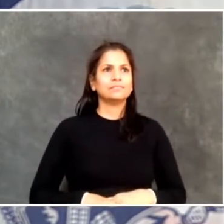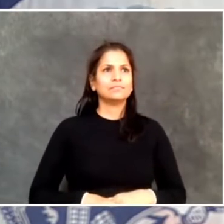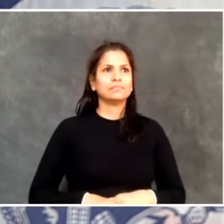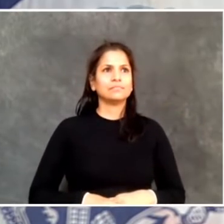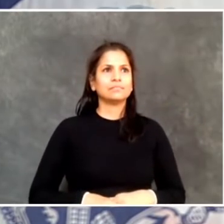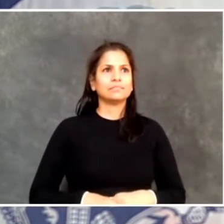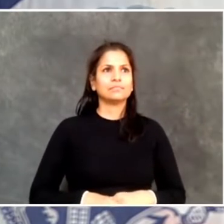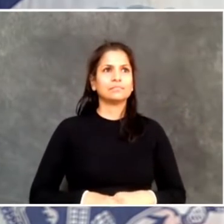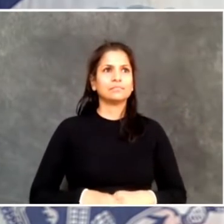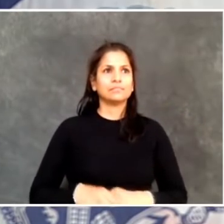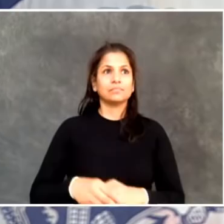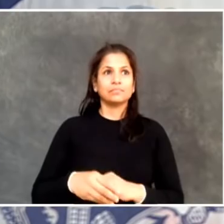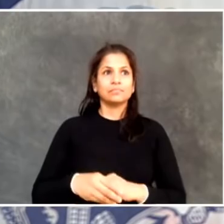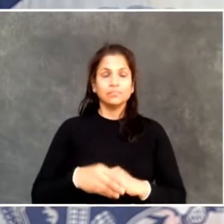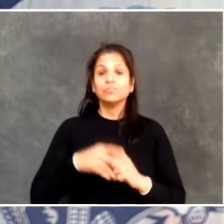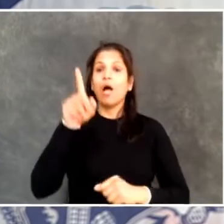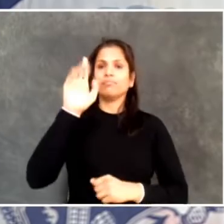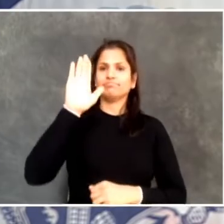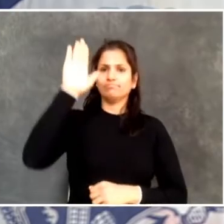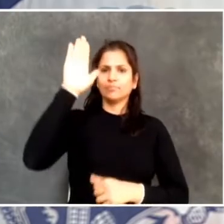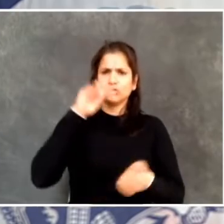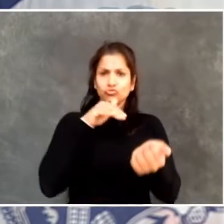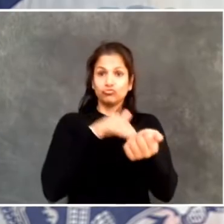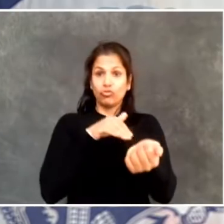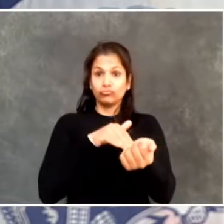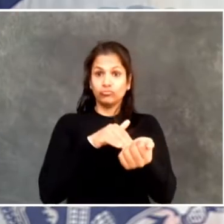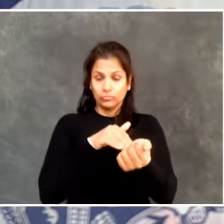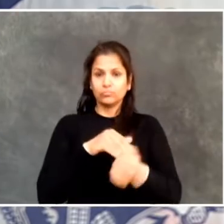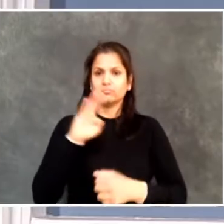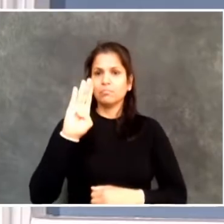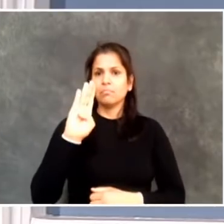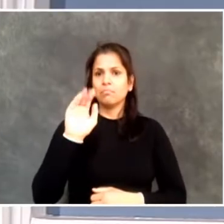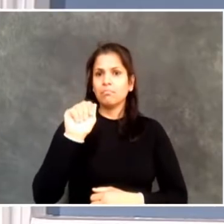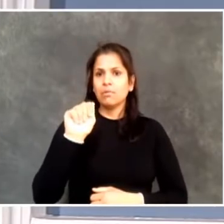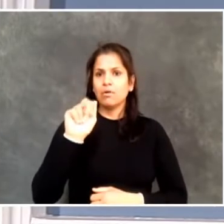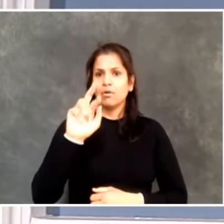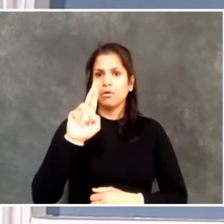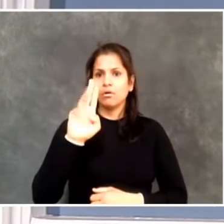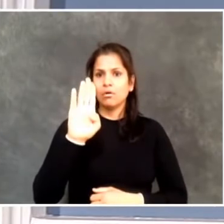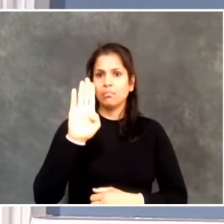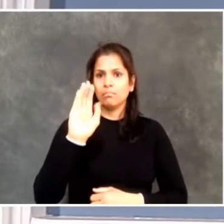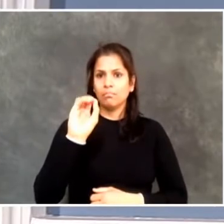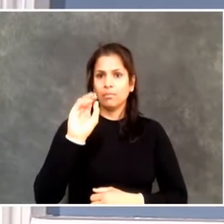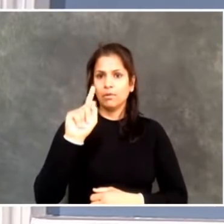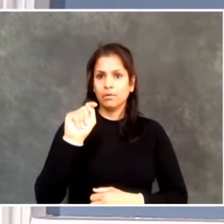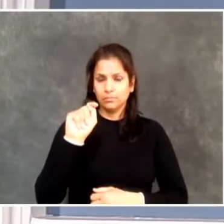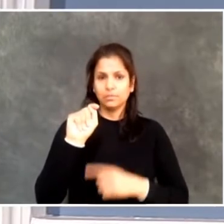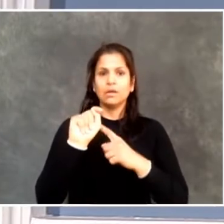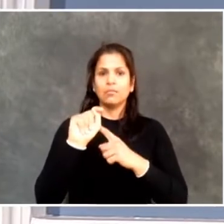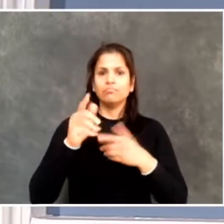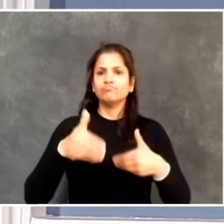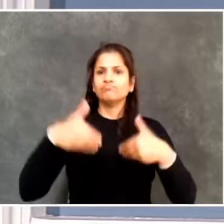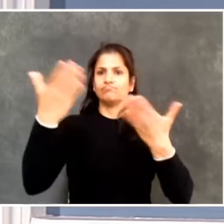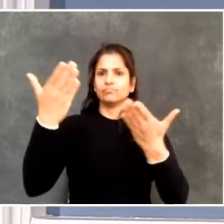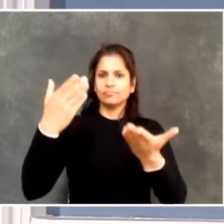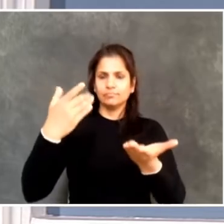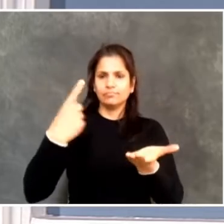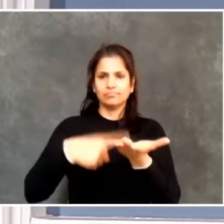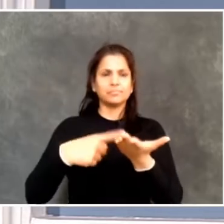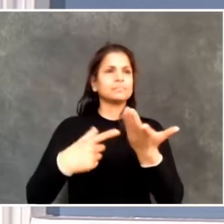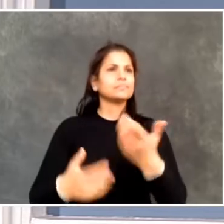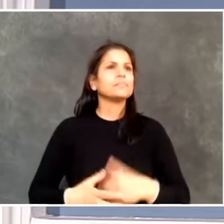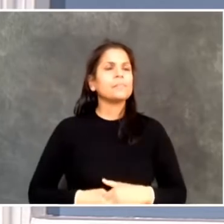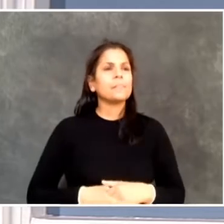places and populations that have historically had higher rates of underlying